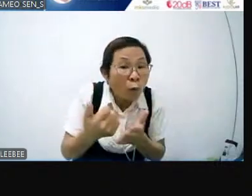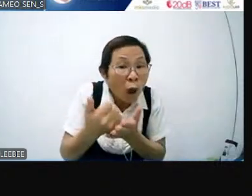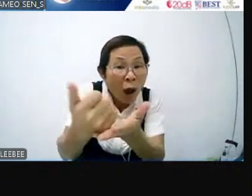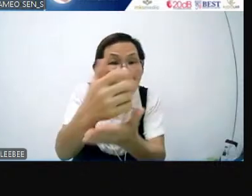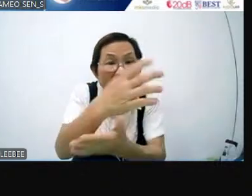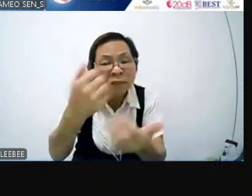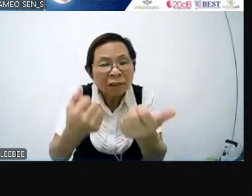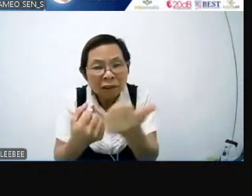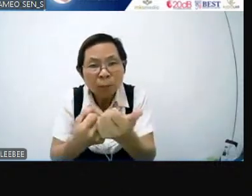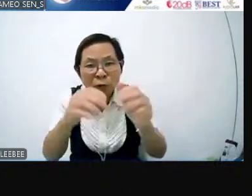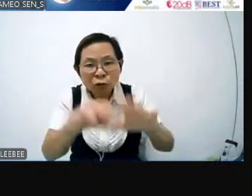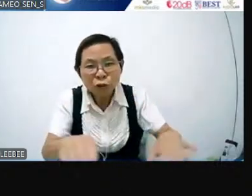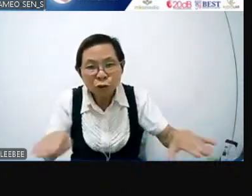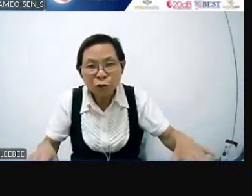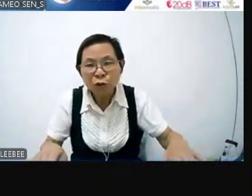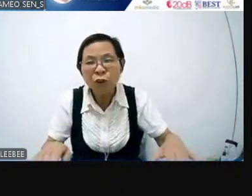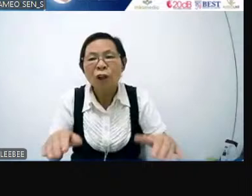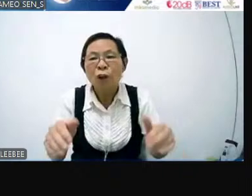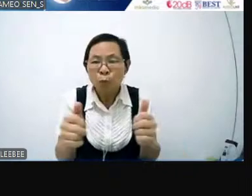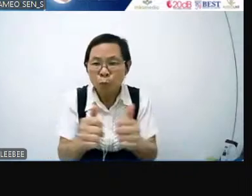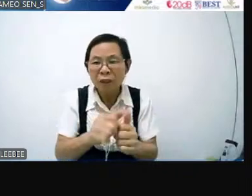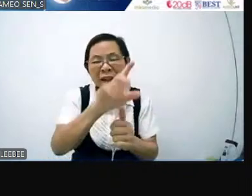with DHS at school.